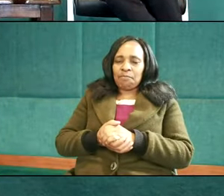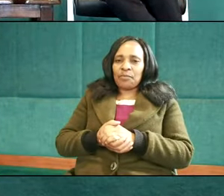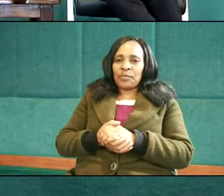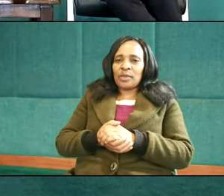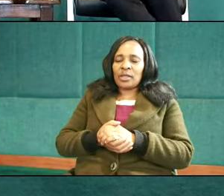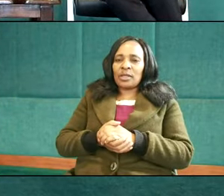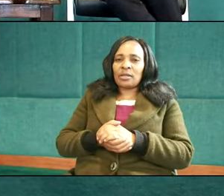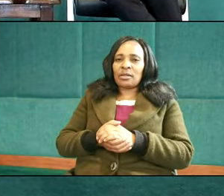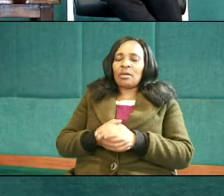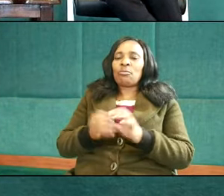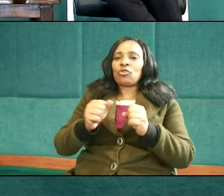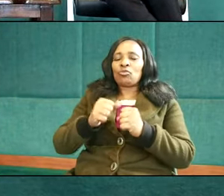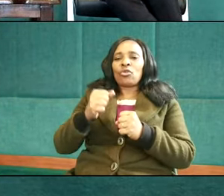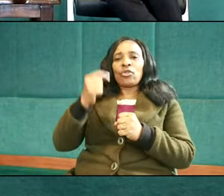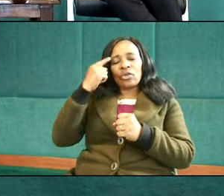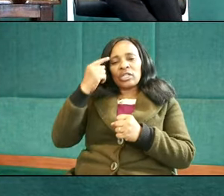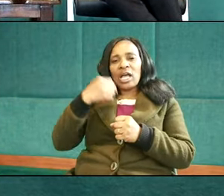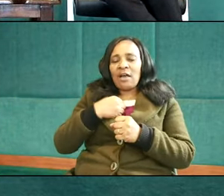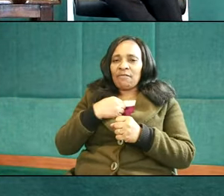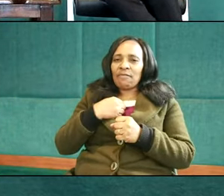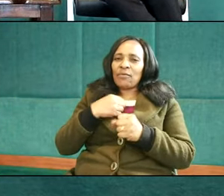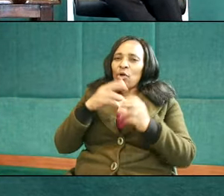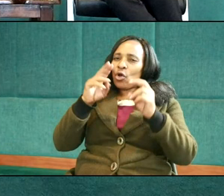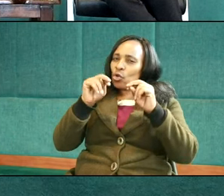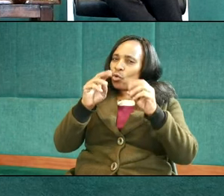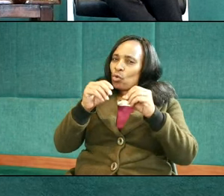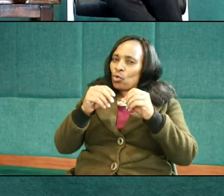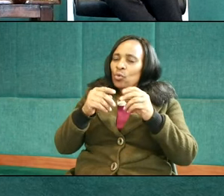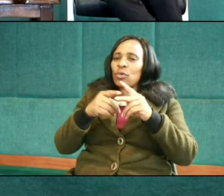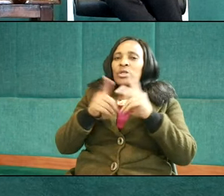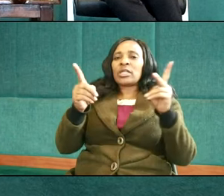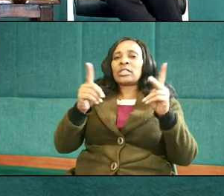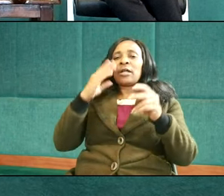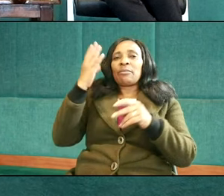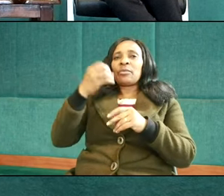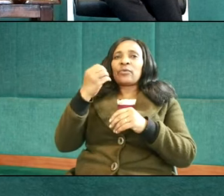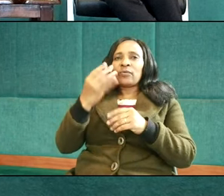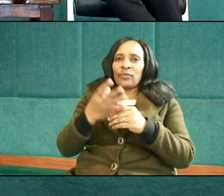Subiru, do you have any thoughts there? No, I think she said it beautifully.